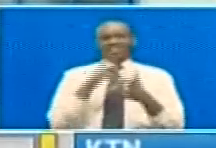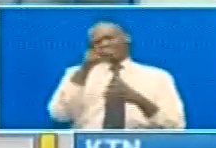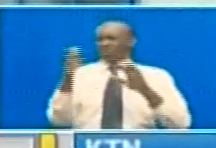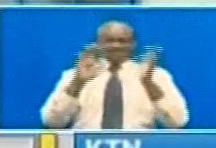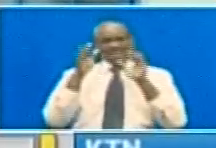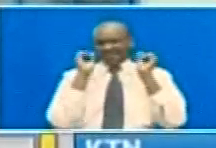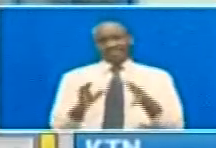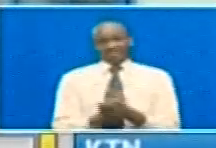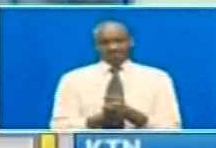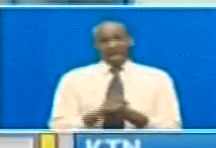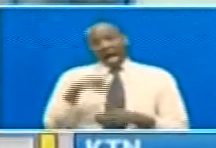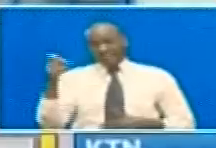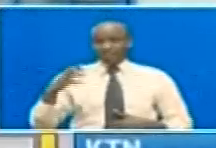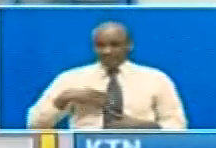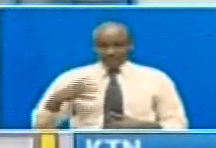fair.